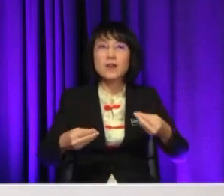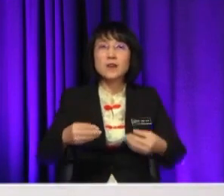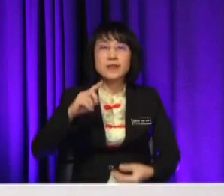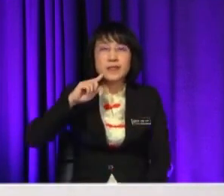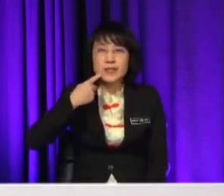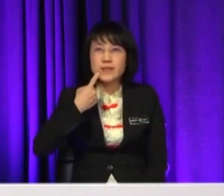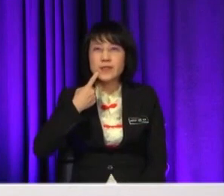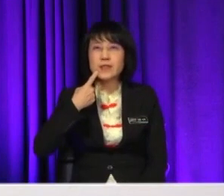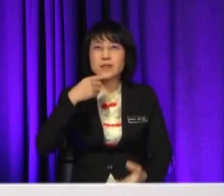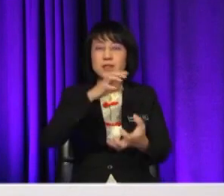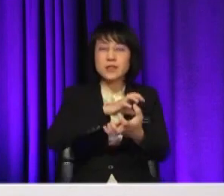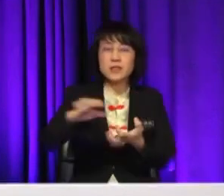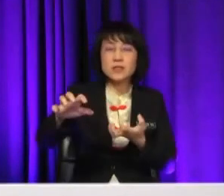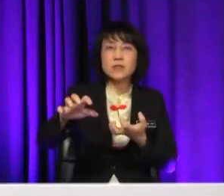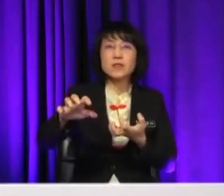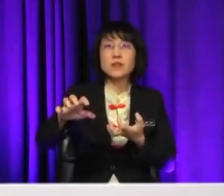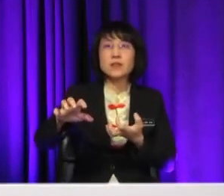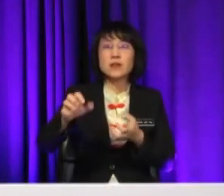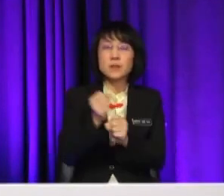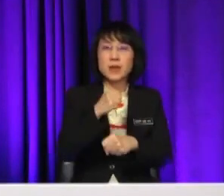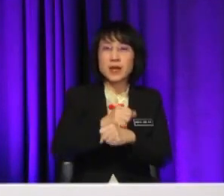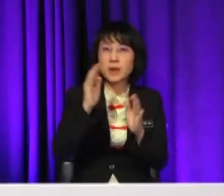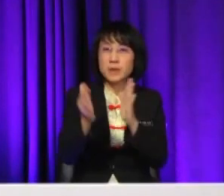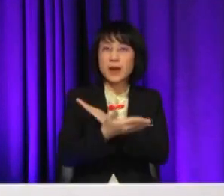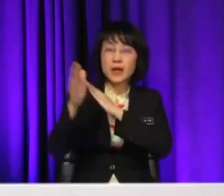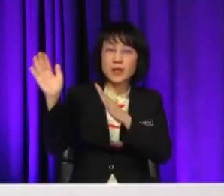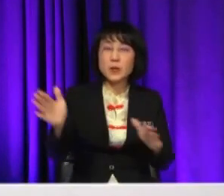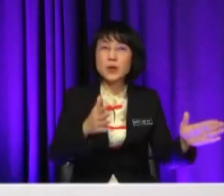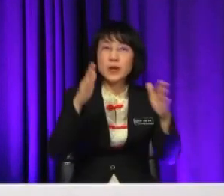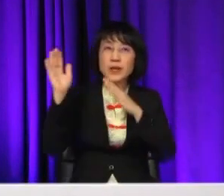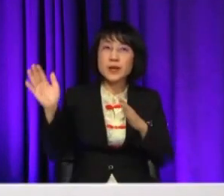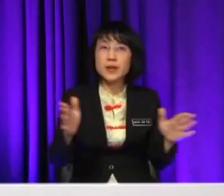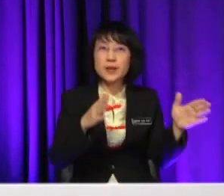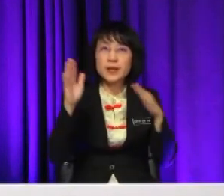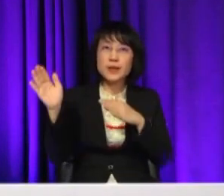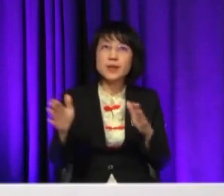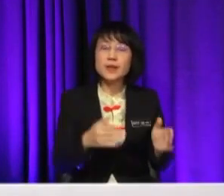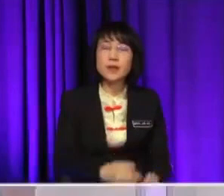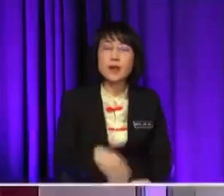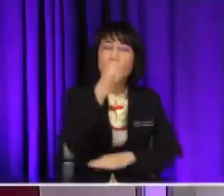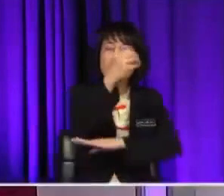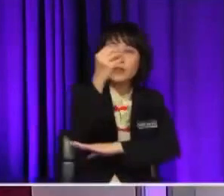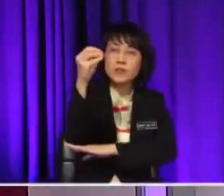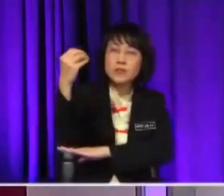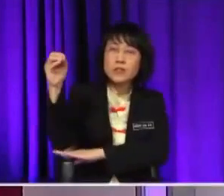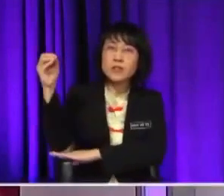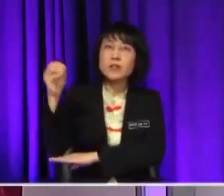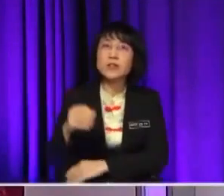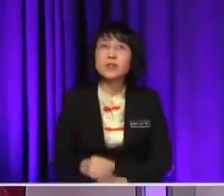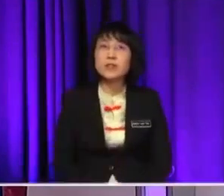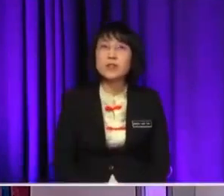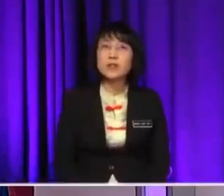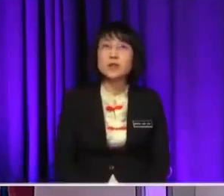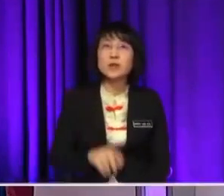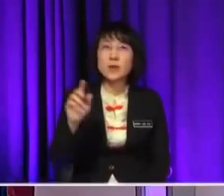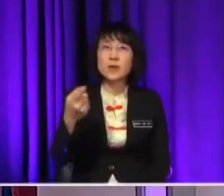the wind. Exactly. And the fact that, you have, an orchard and only one upright